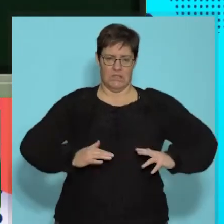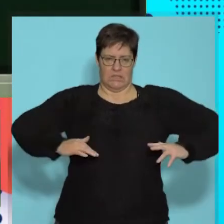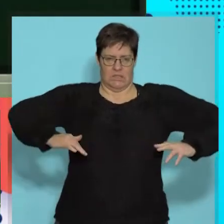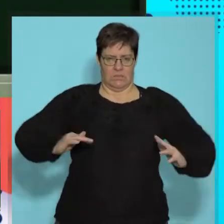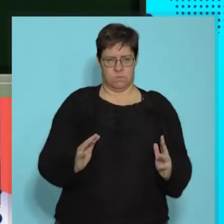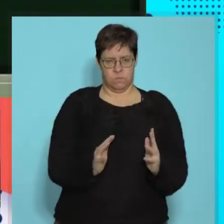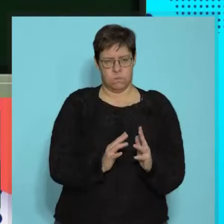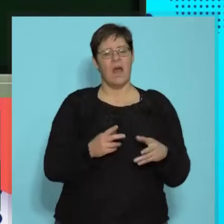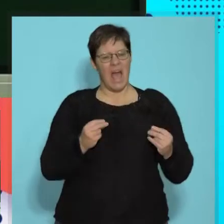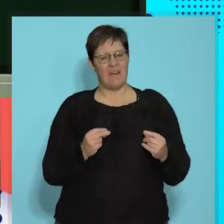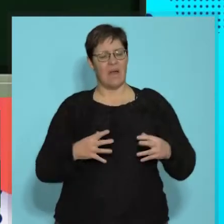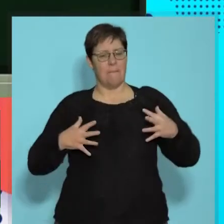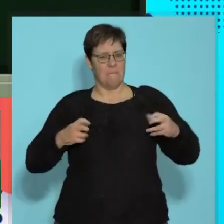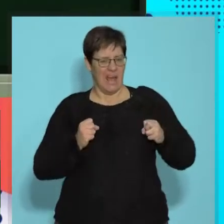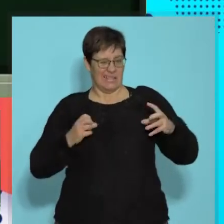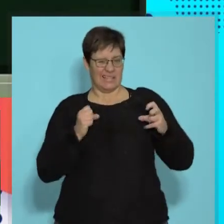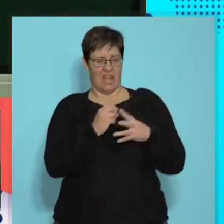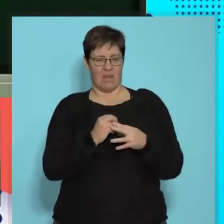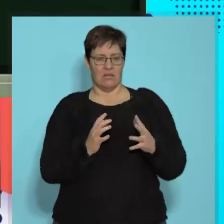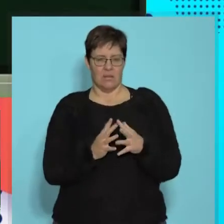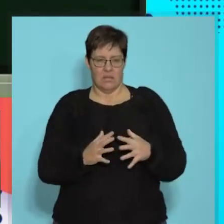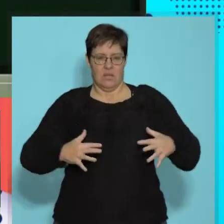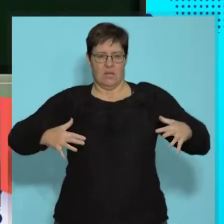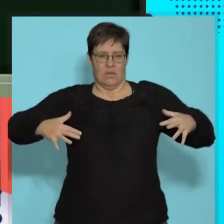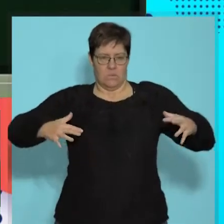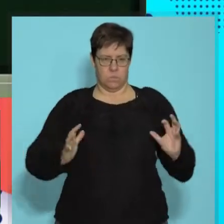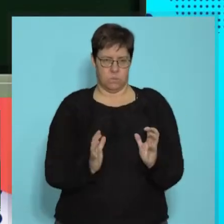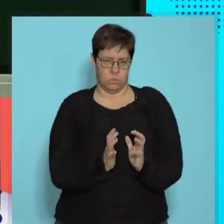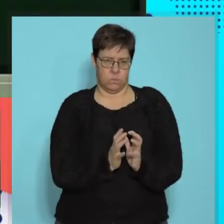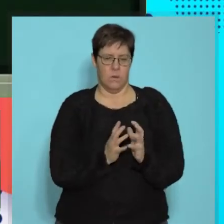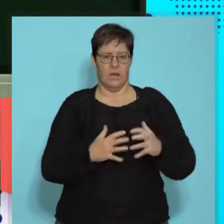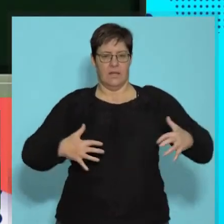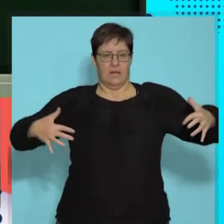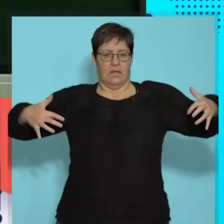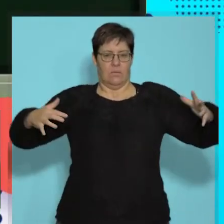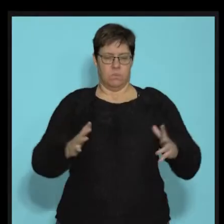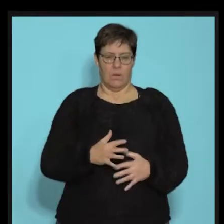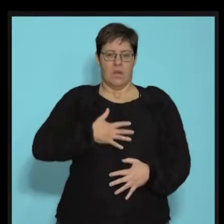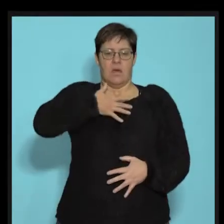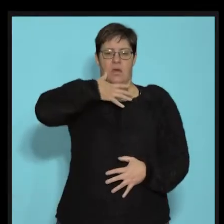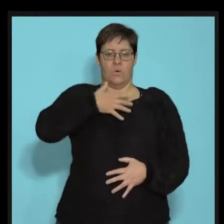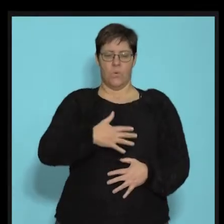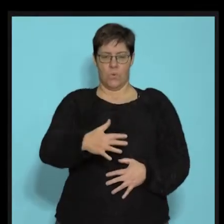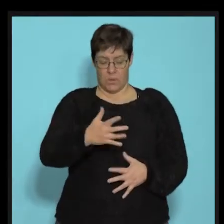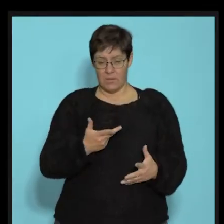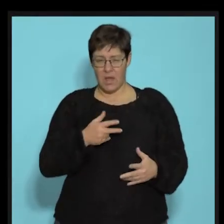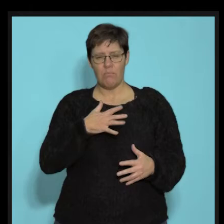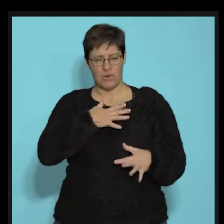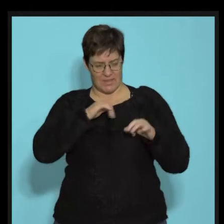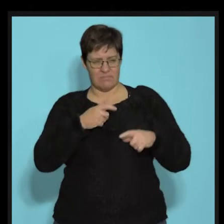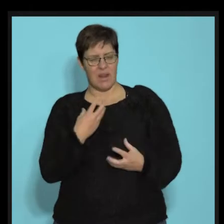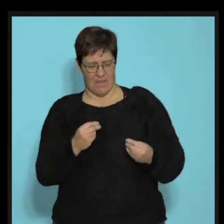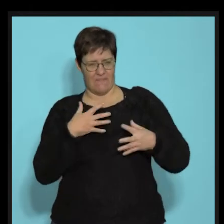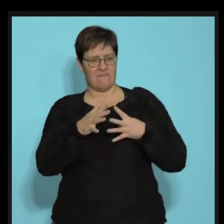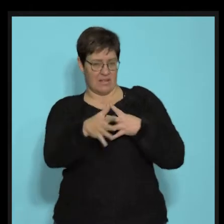slight muscles that breathe in, breathe out, breathe in, breathe out, the actual breathing system. So yes, it is well